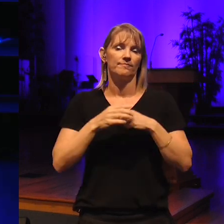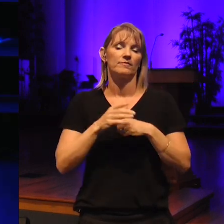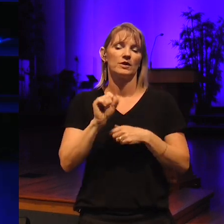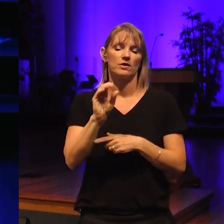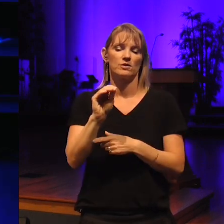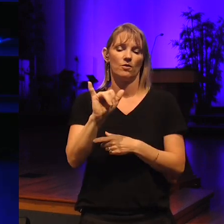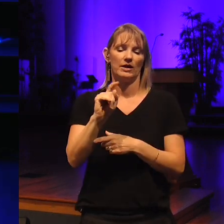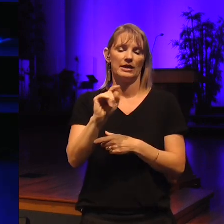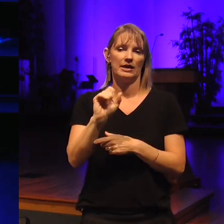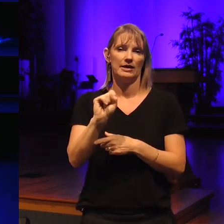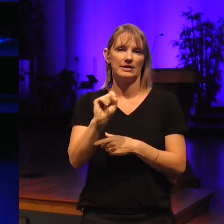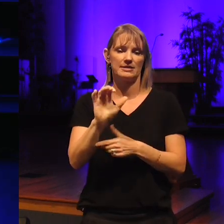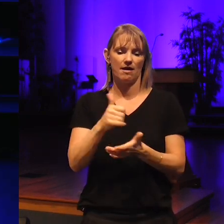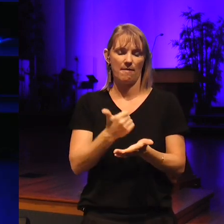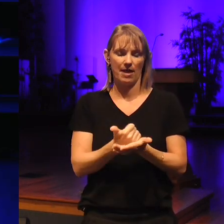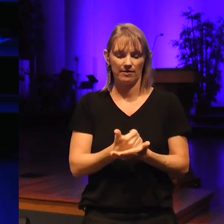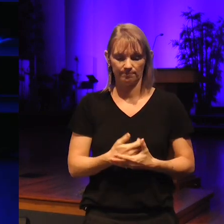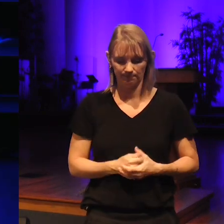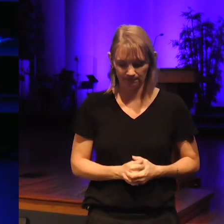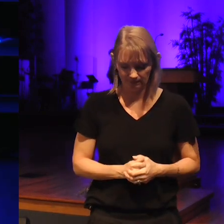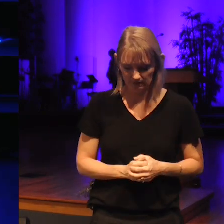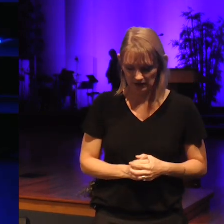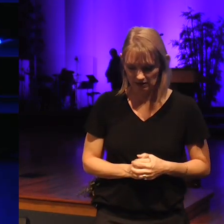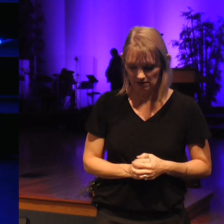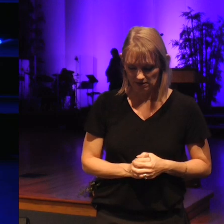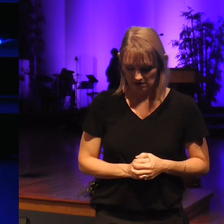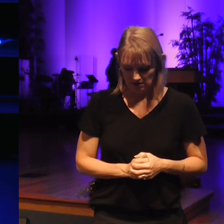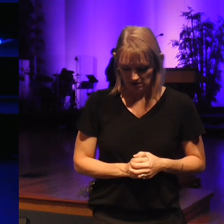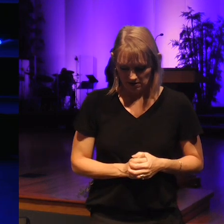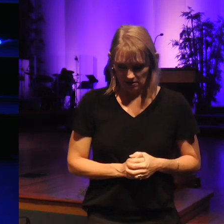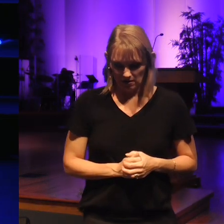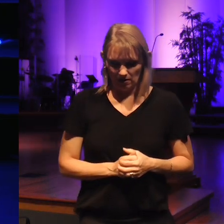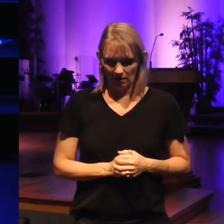And so it is. Amen.